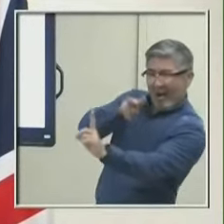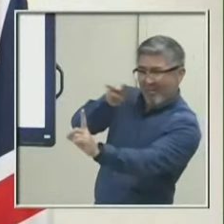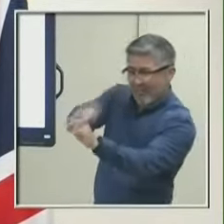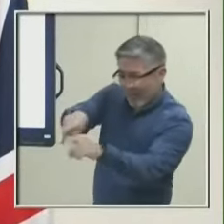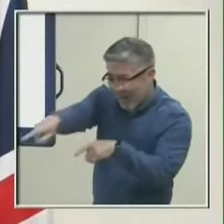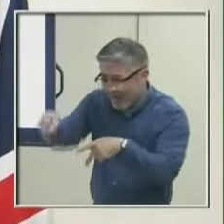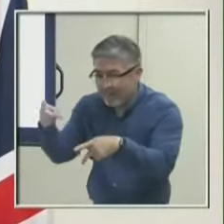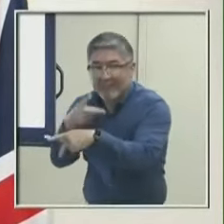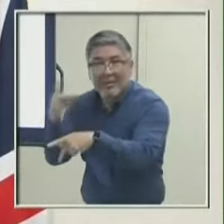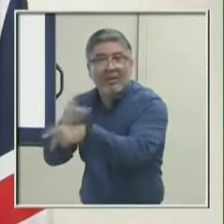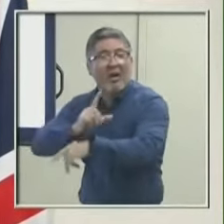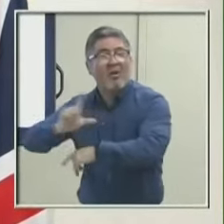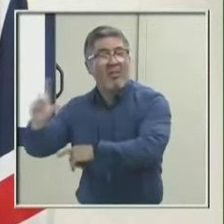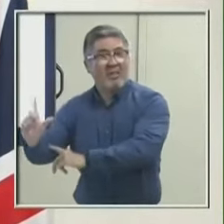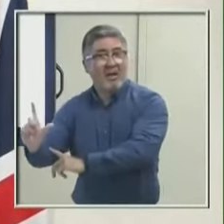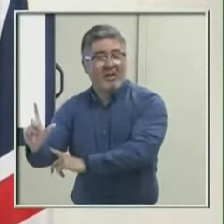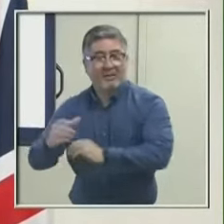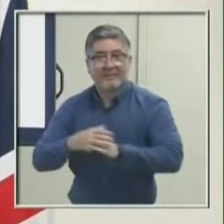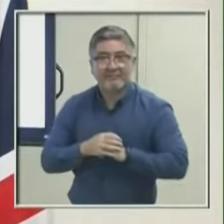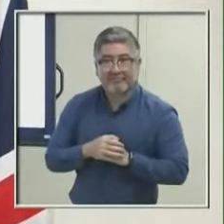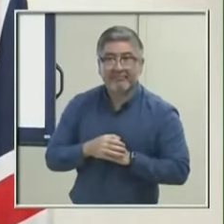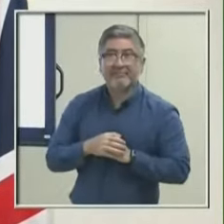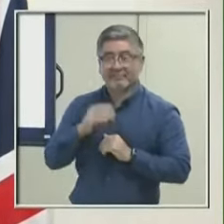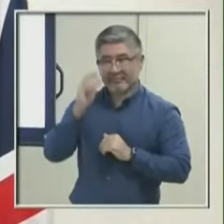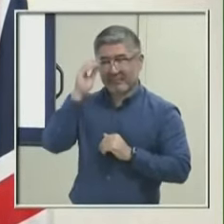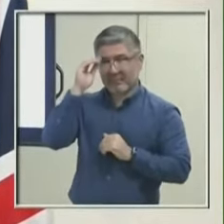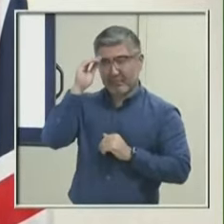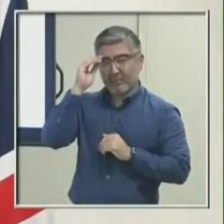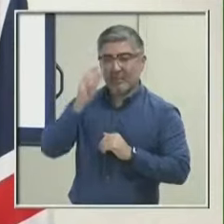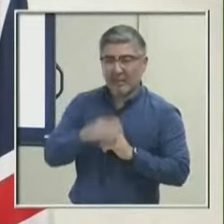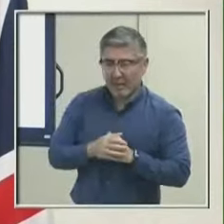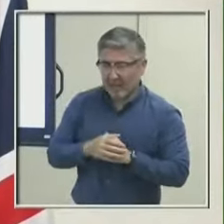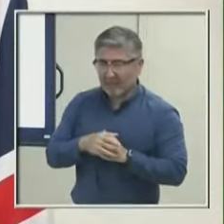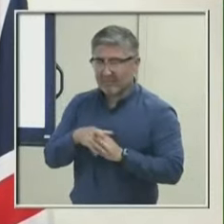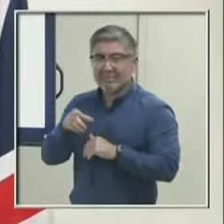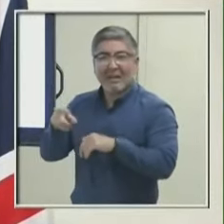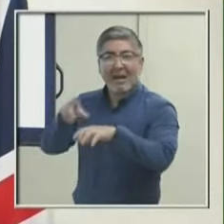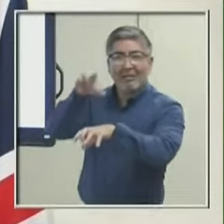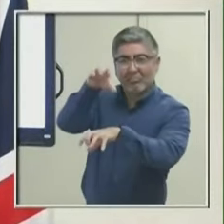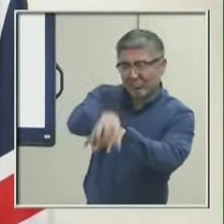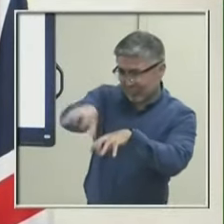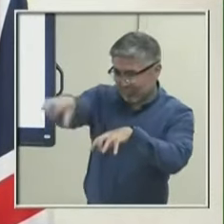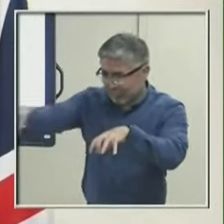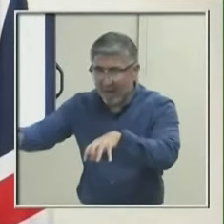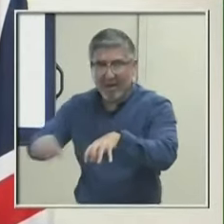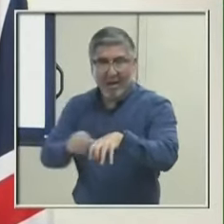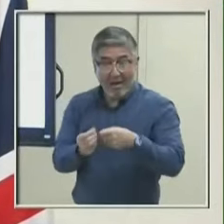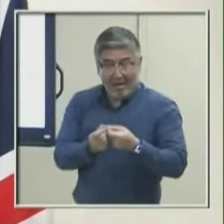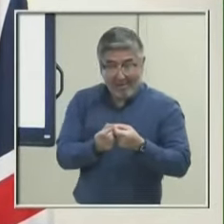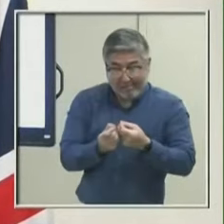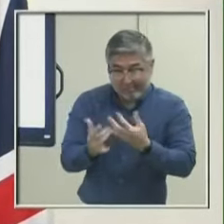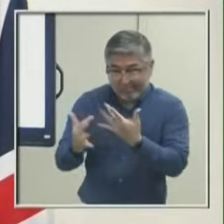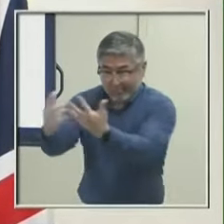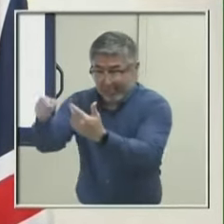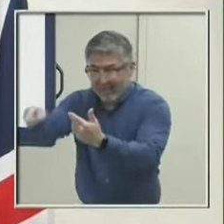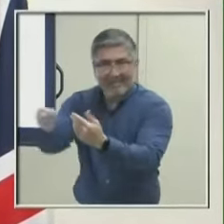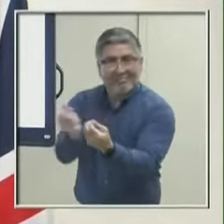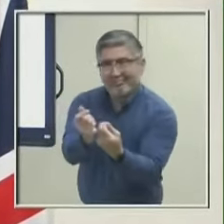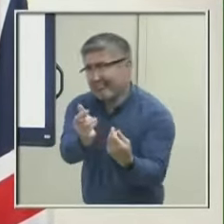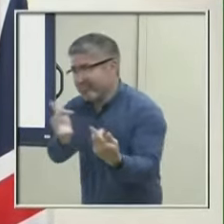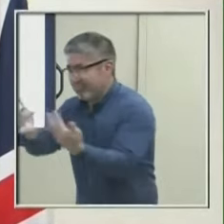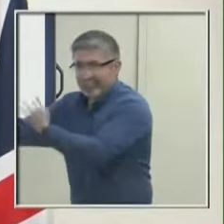years on these subject matter areas, specifically structure-to-structure fire spread and the fire dynamics associated with